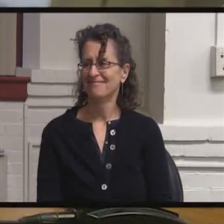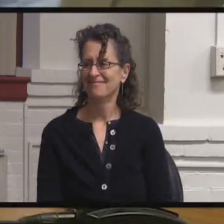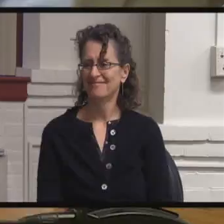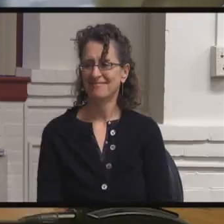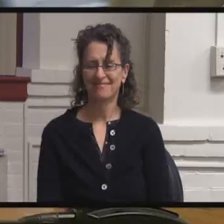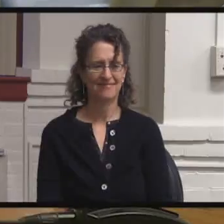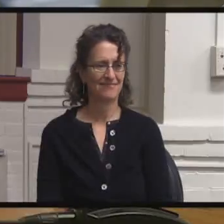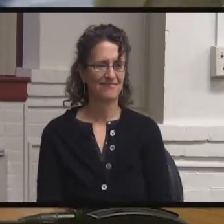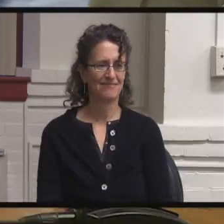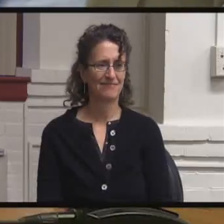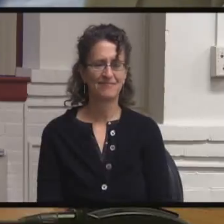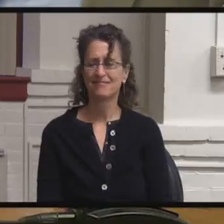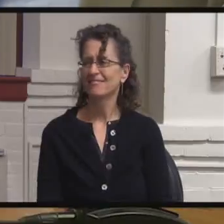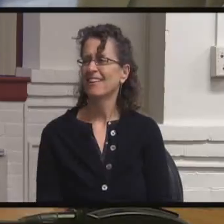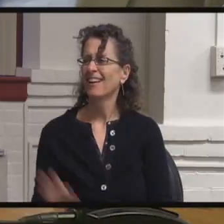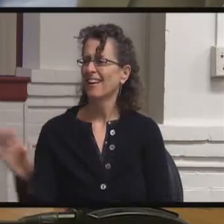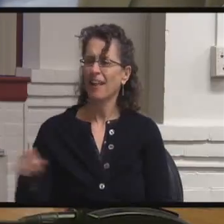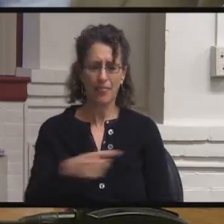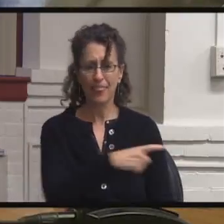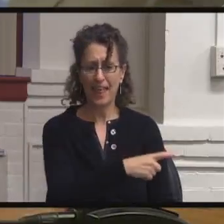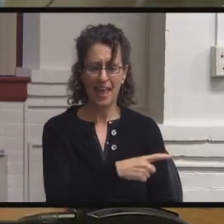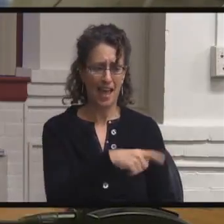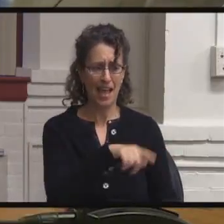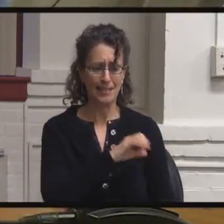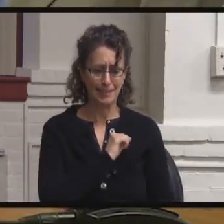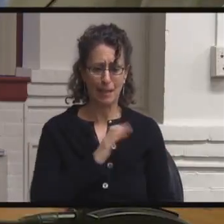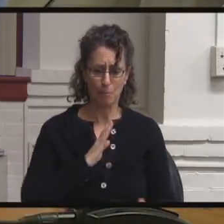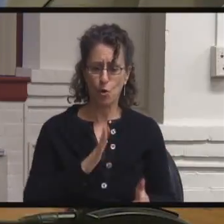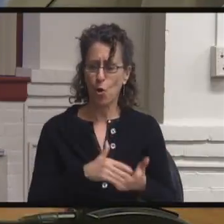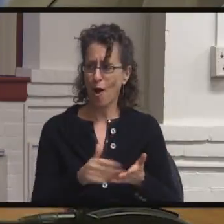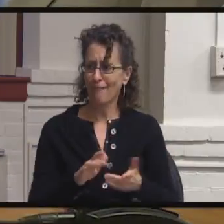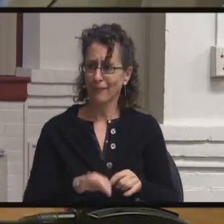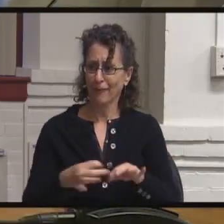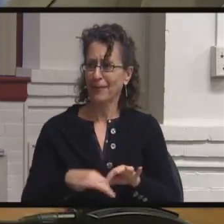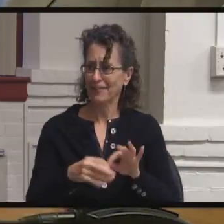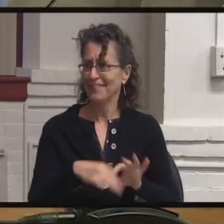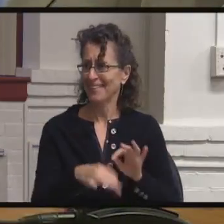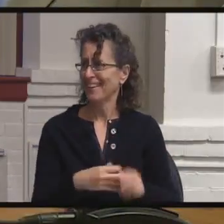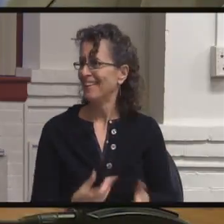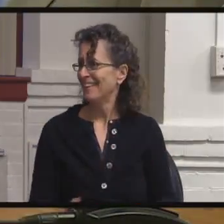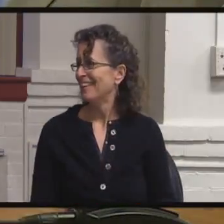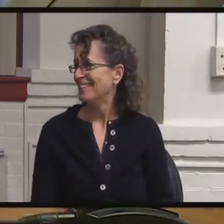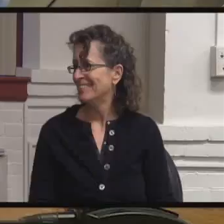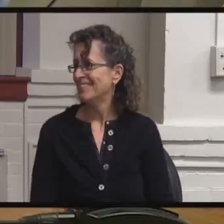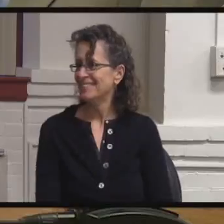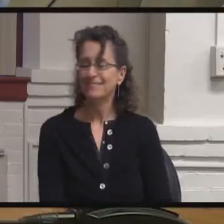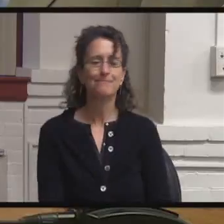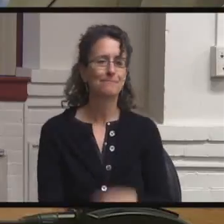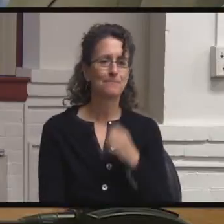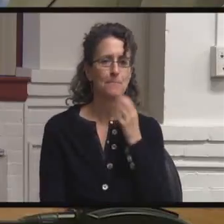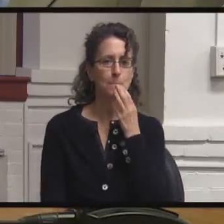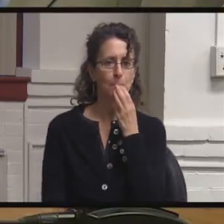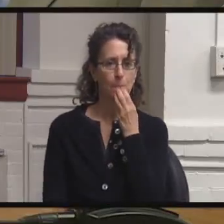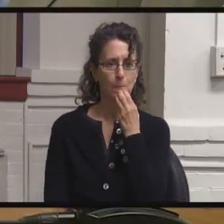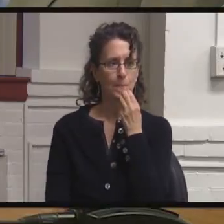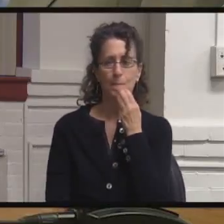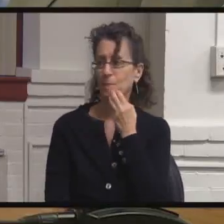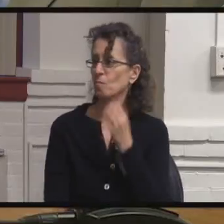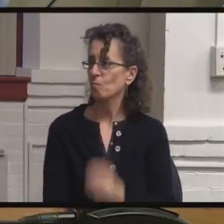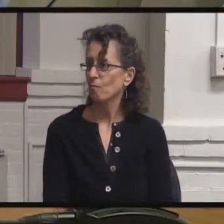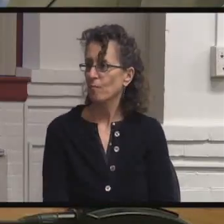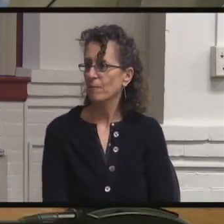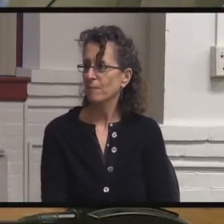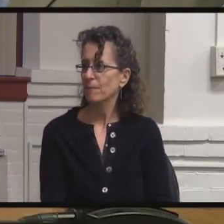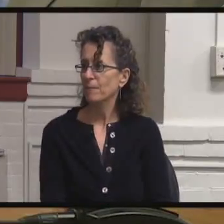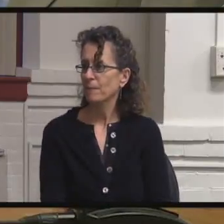Okay. I'm not cold. And so the painter. Well, so, you know, you're good. So